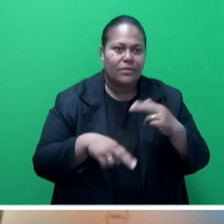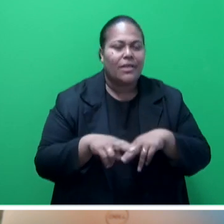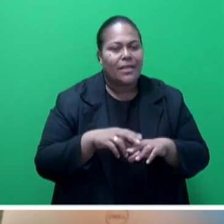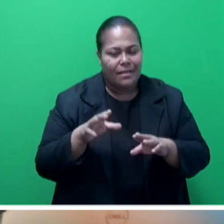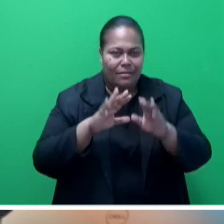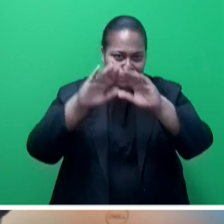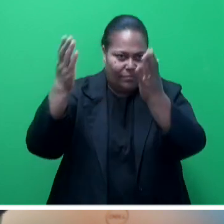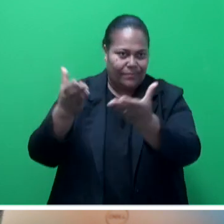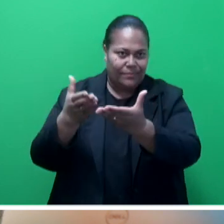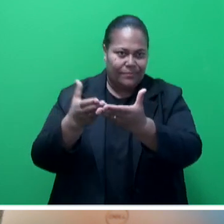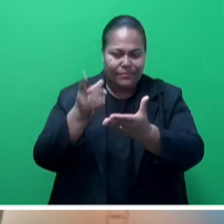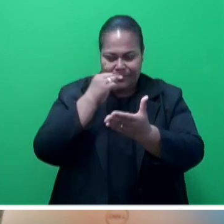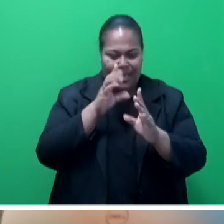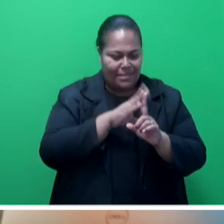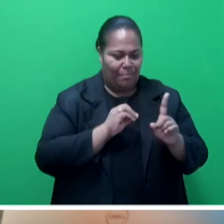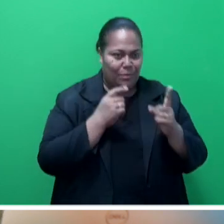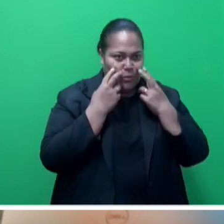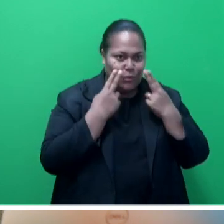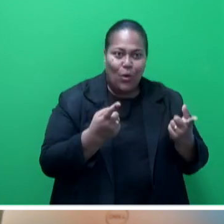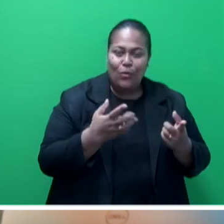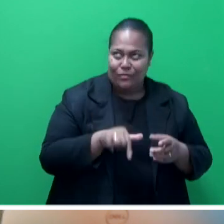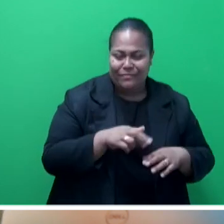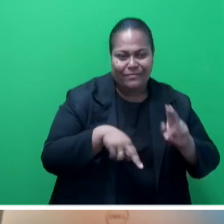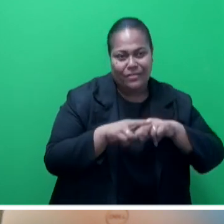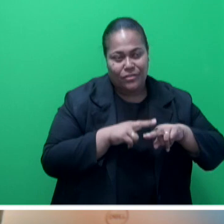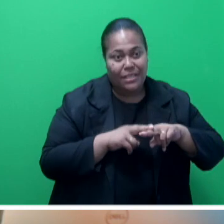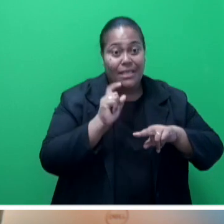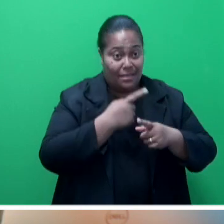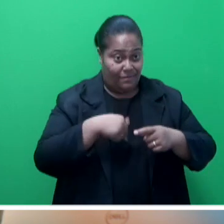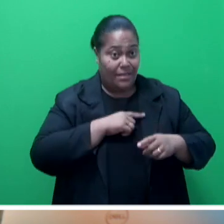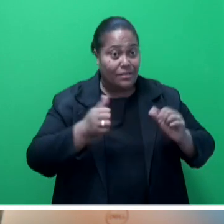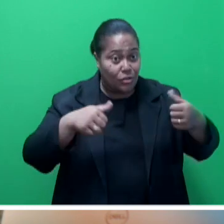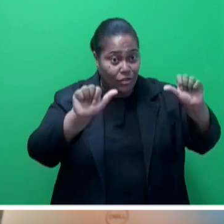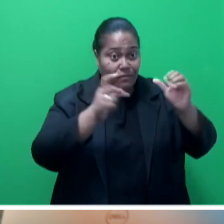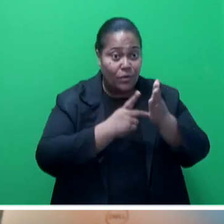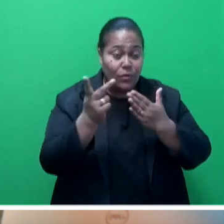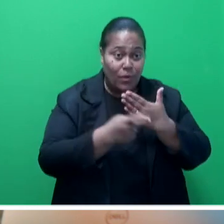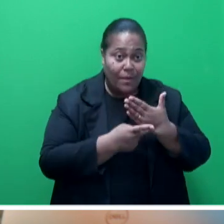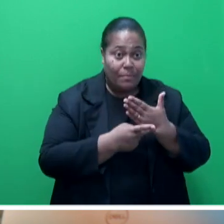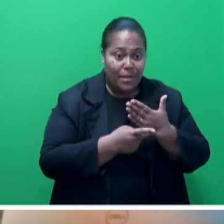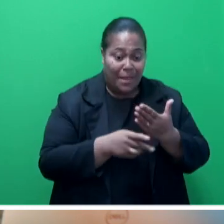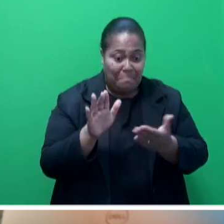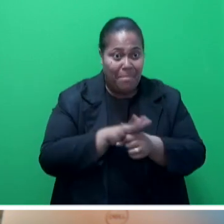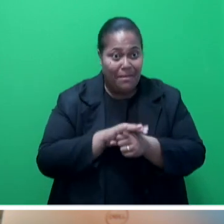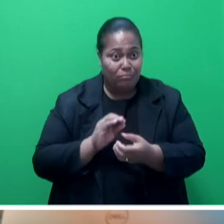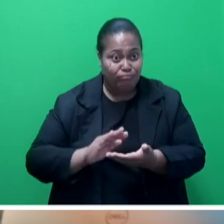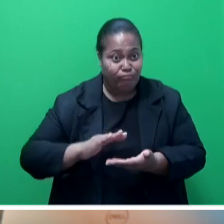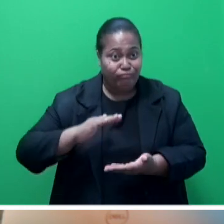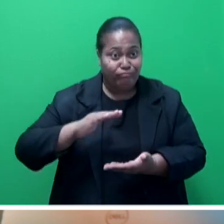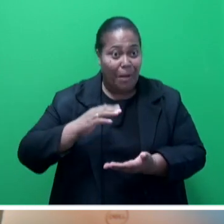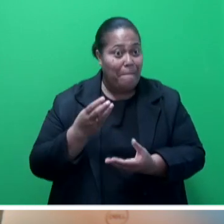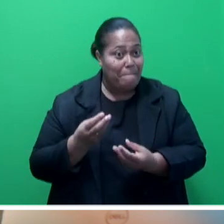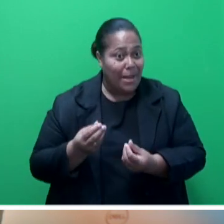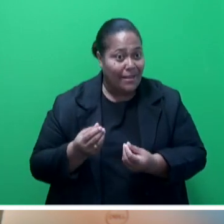the world. If Fiji successfully implements the emission reduction program and obtains payments, its carbon crediting